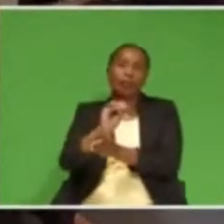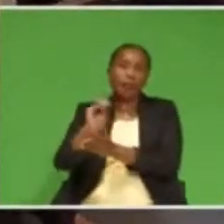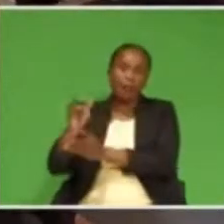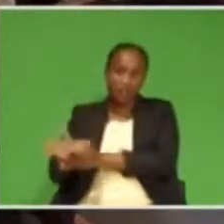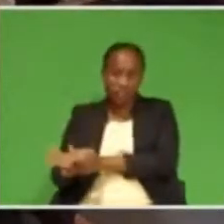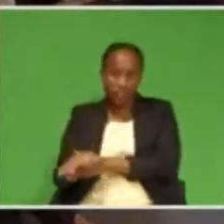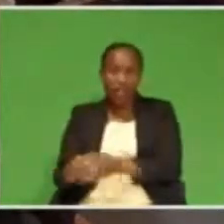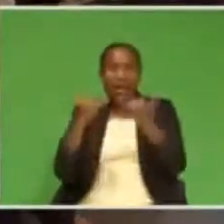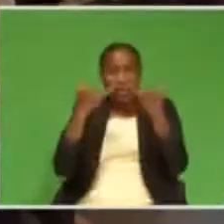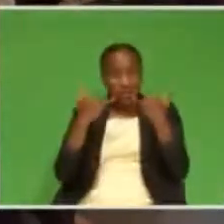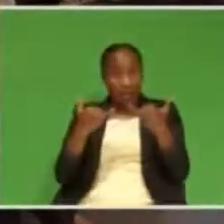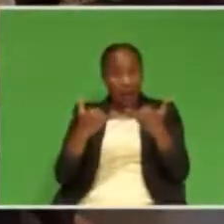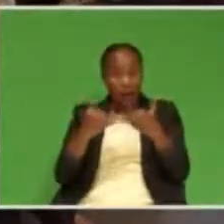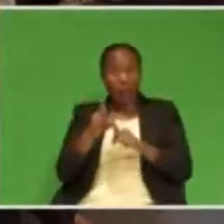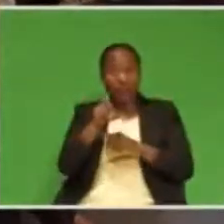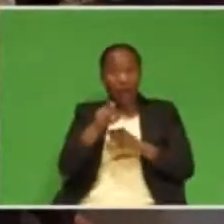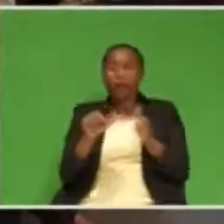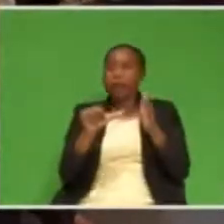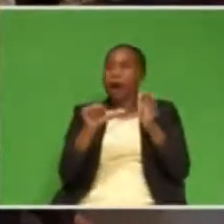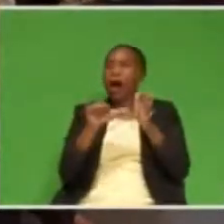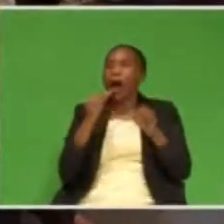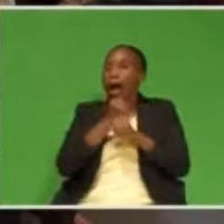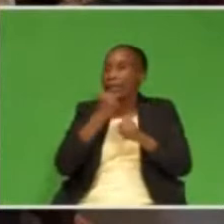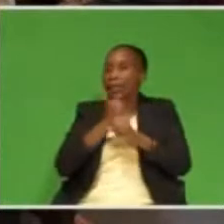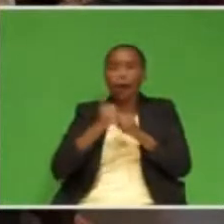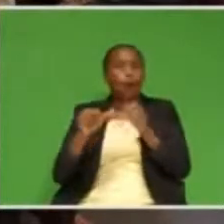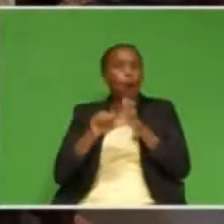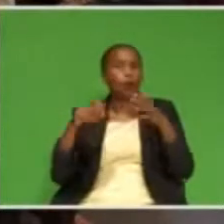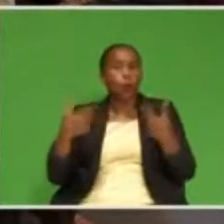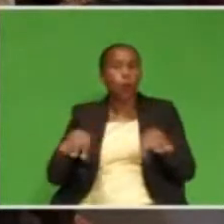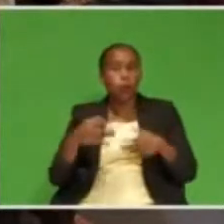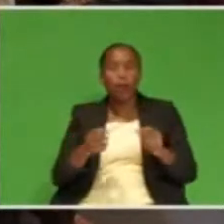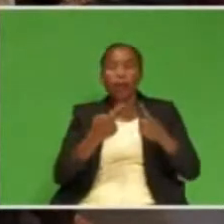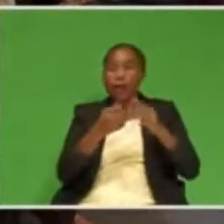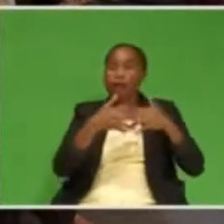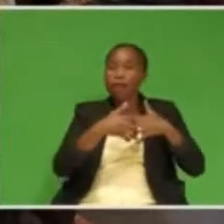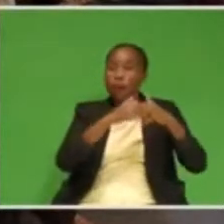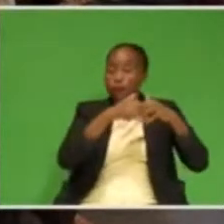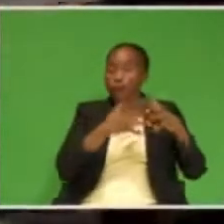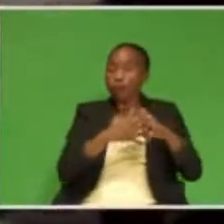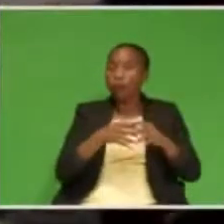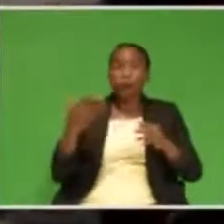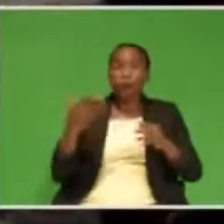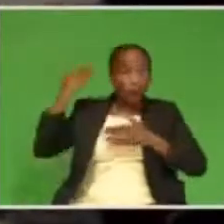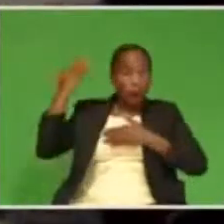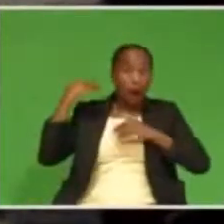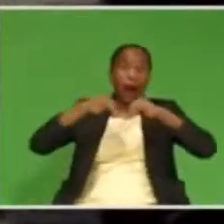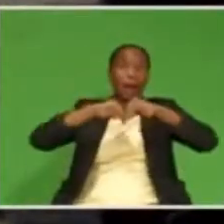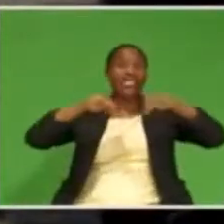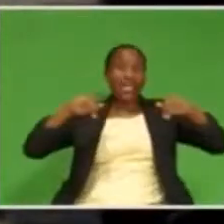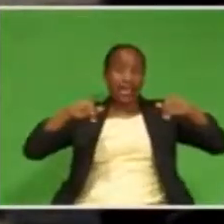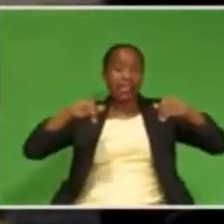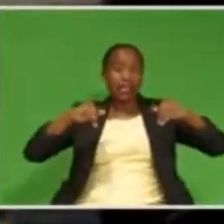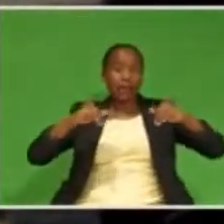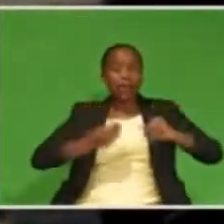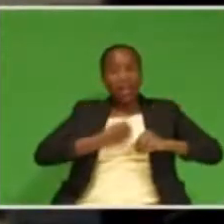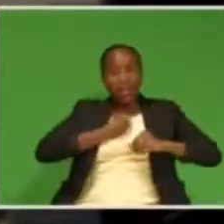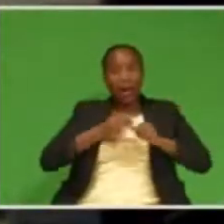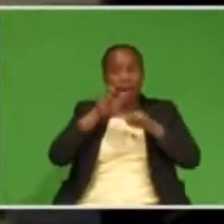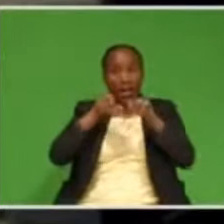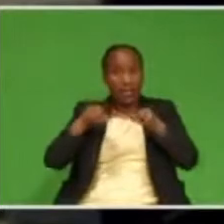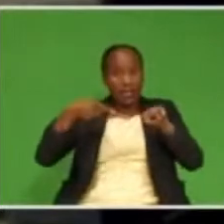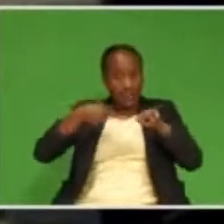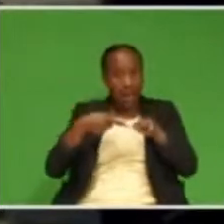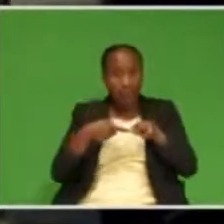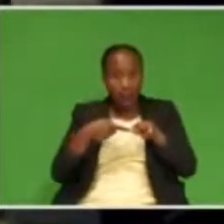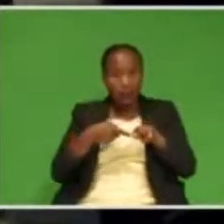an important task which emanates also from our past, apartheid past. These young people are going to